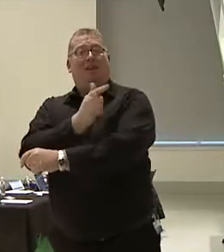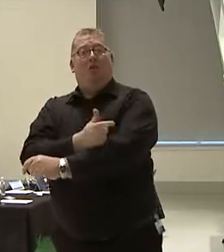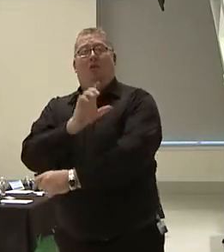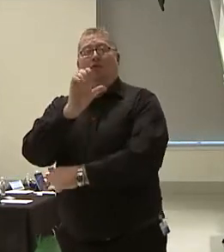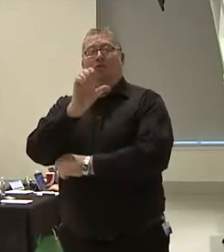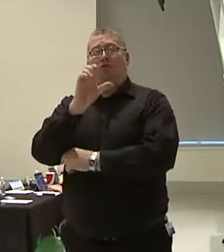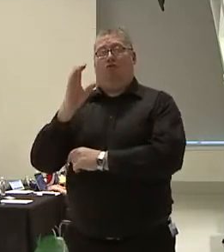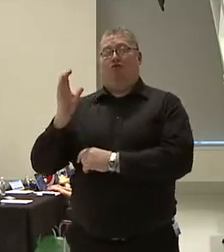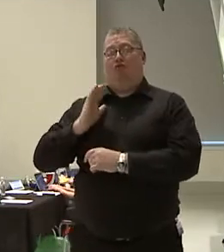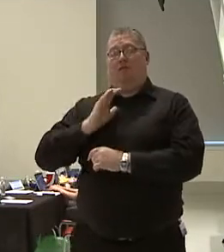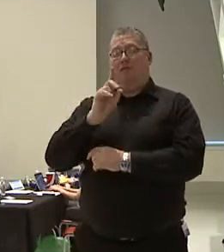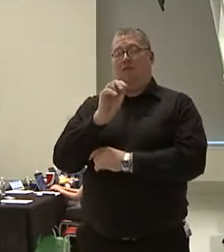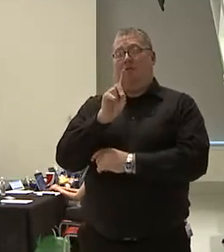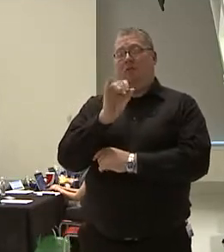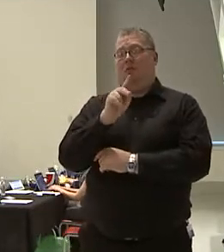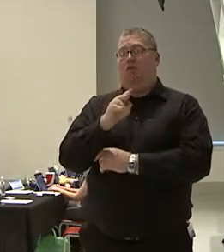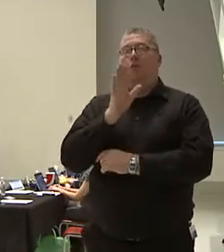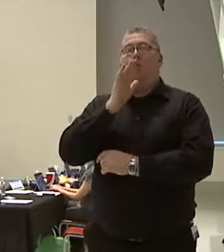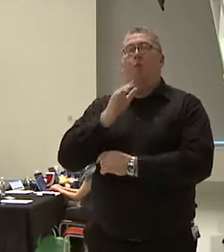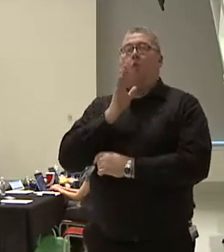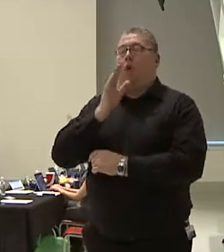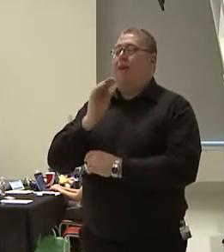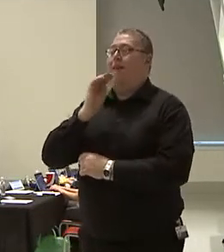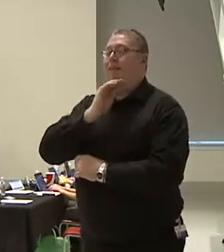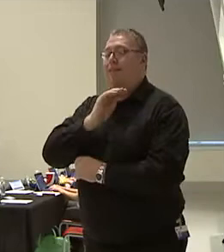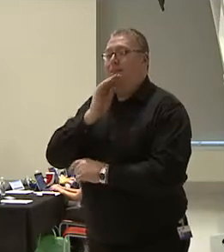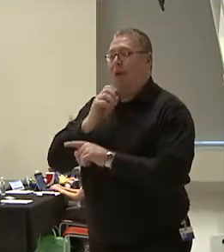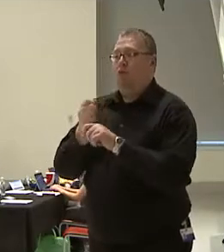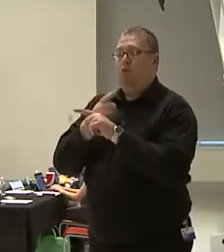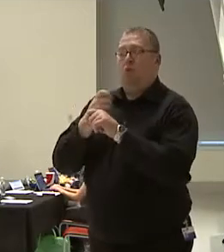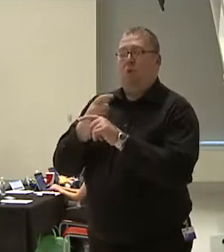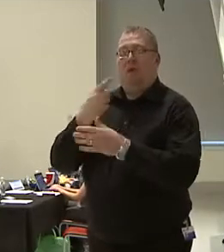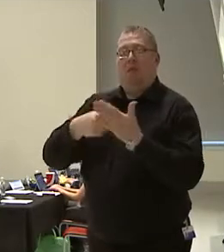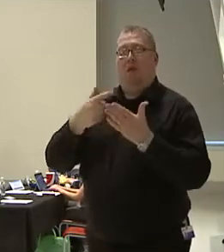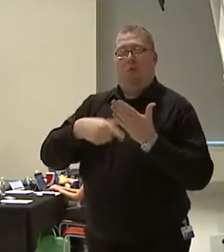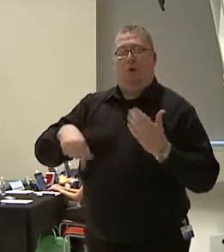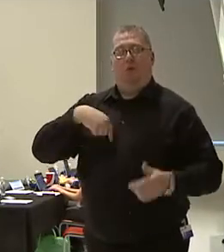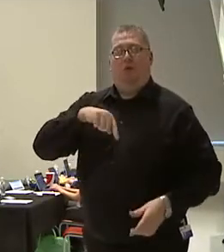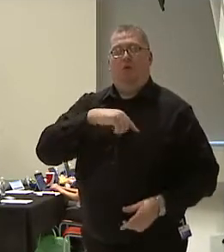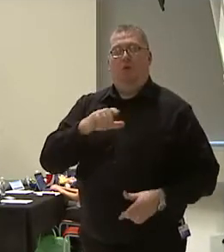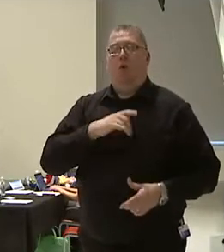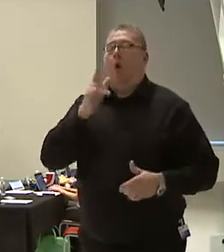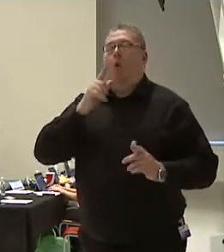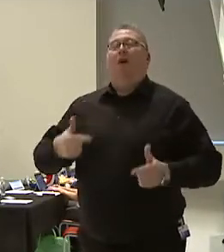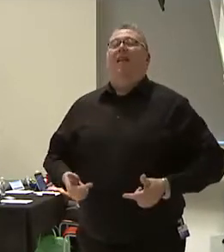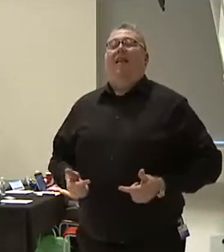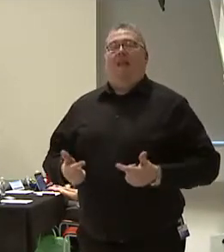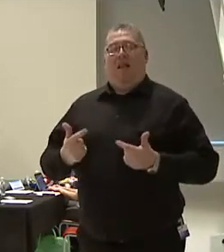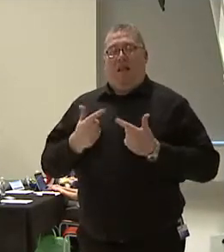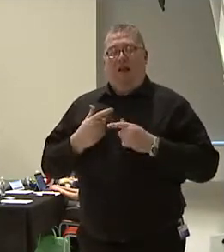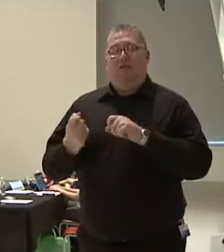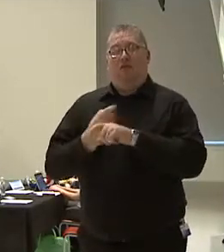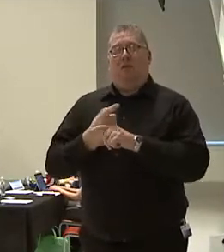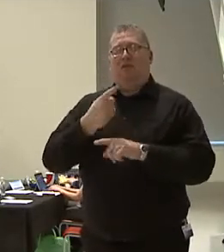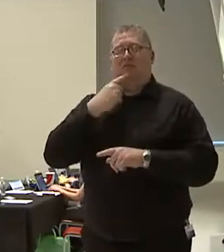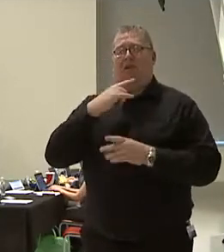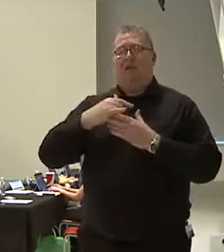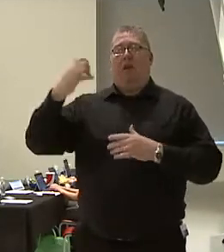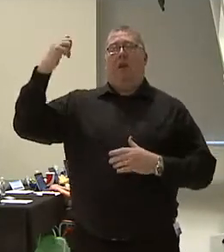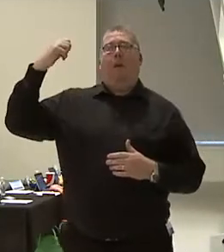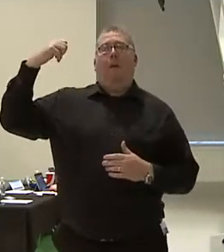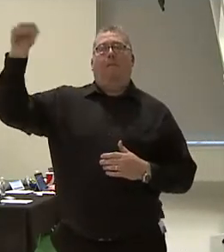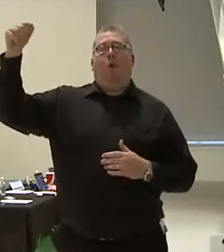the protests, right? So he would live tweet what we were doing. When one night he said, "The protesters threw rocks at me." That is what he